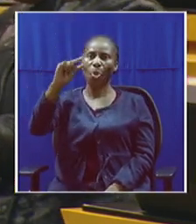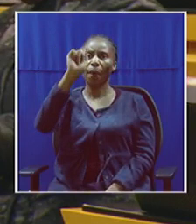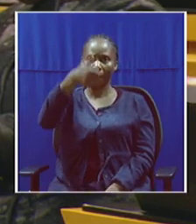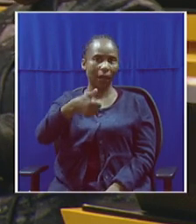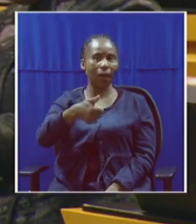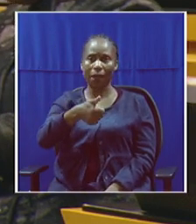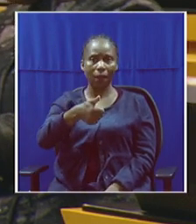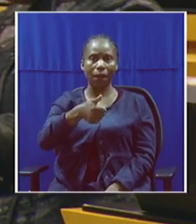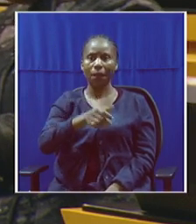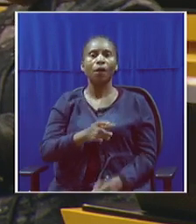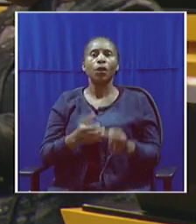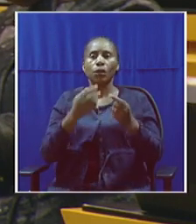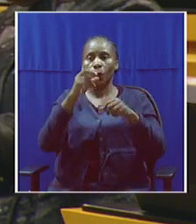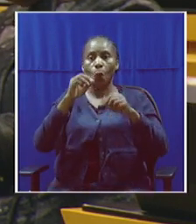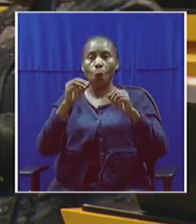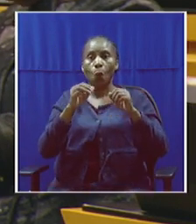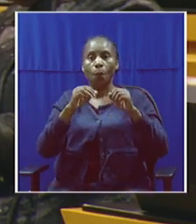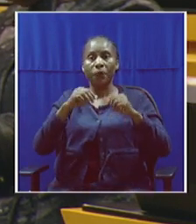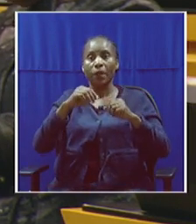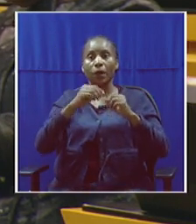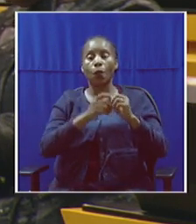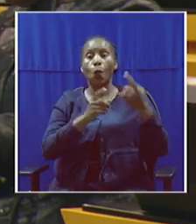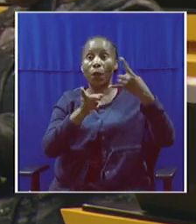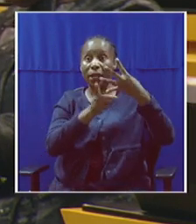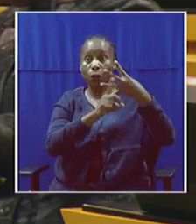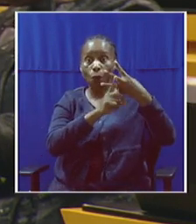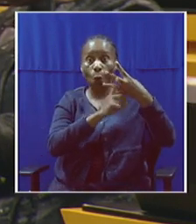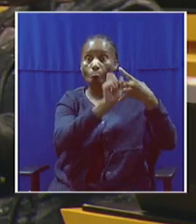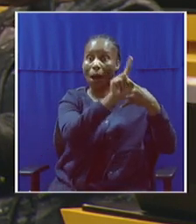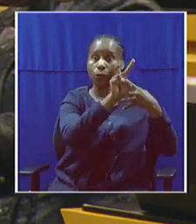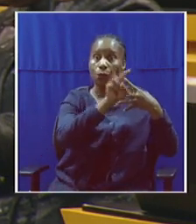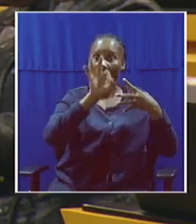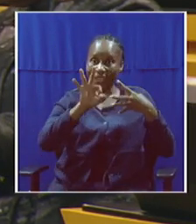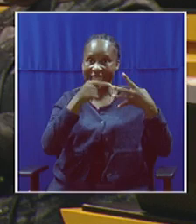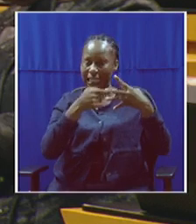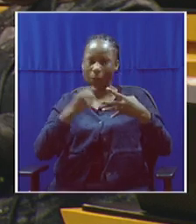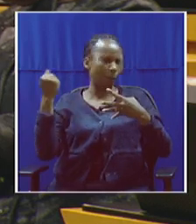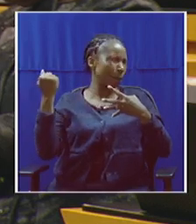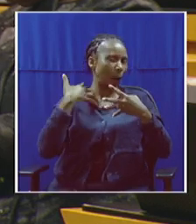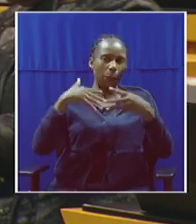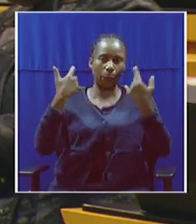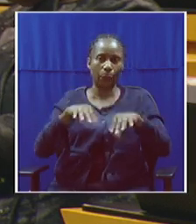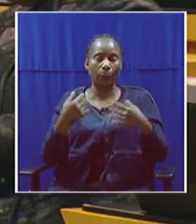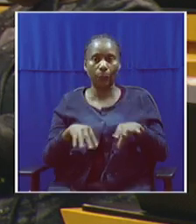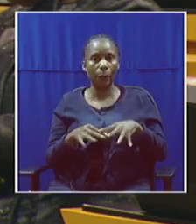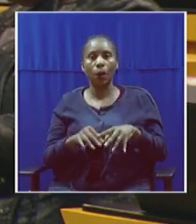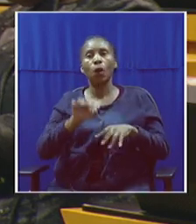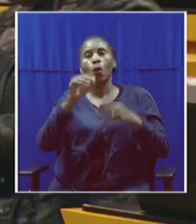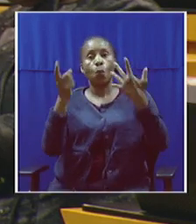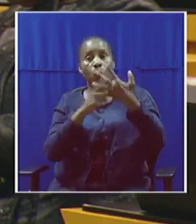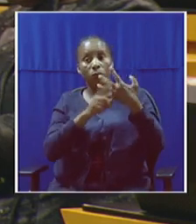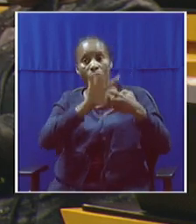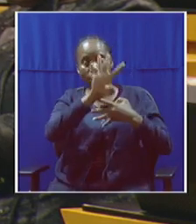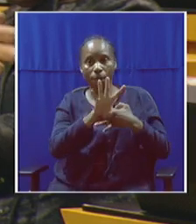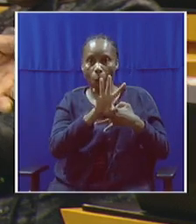two and three are very much expensive and that is the reality they were dealing with window 4 is kicking in